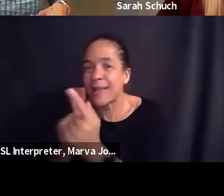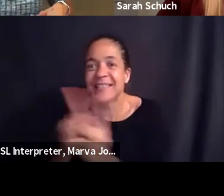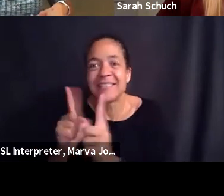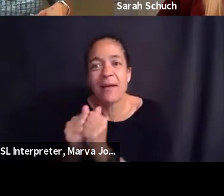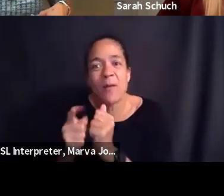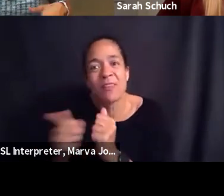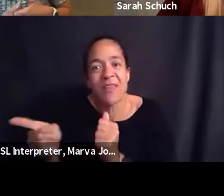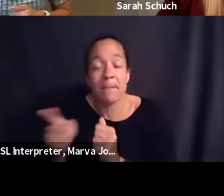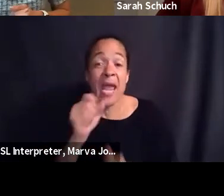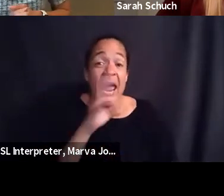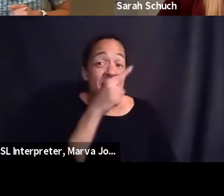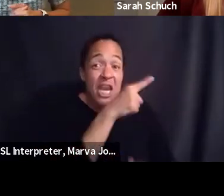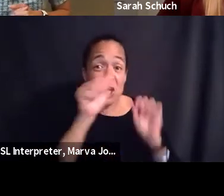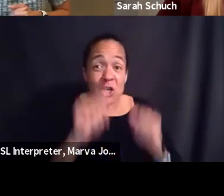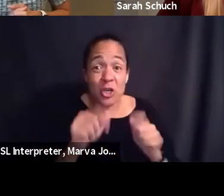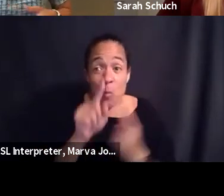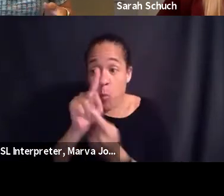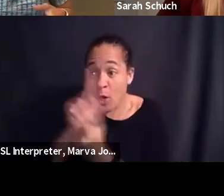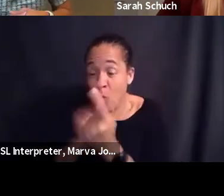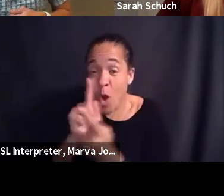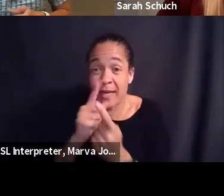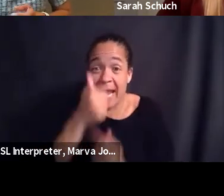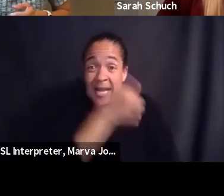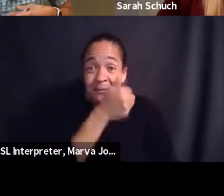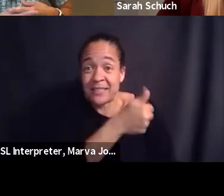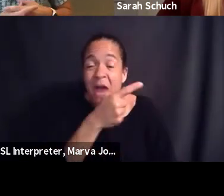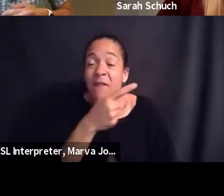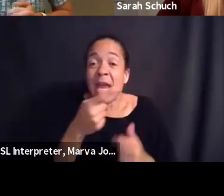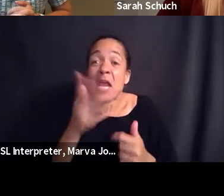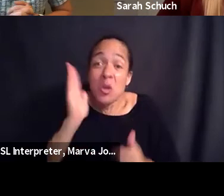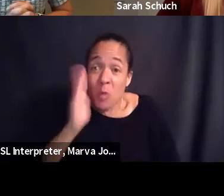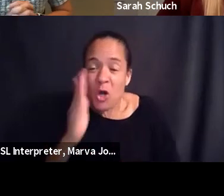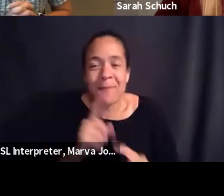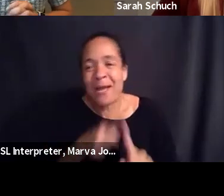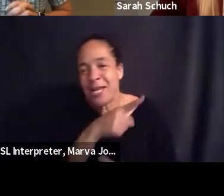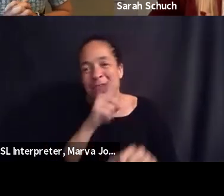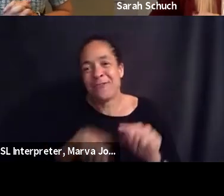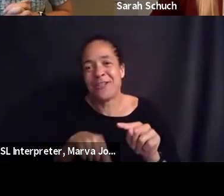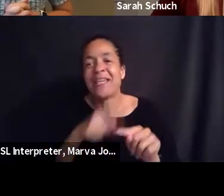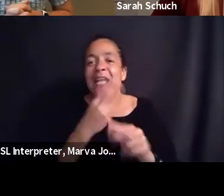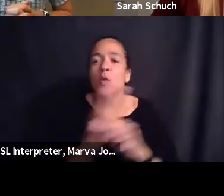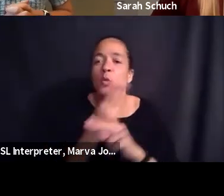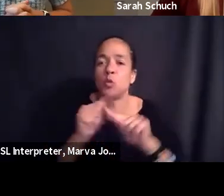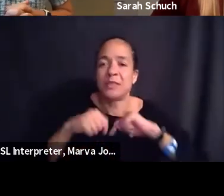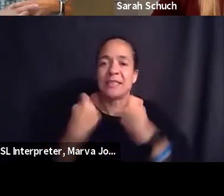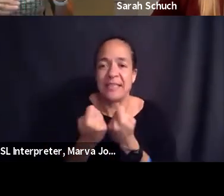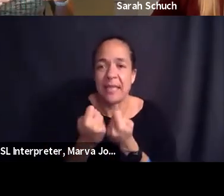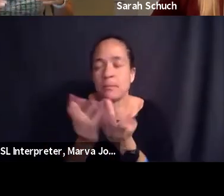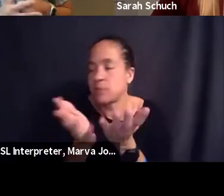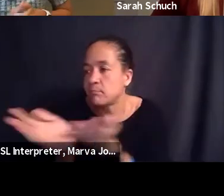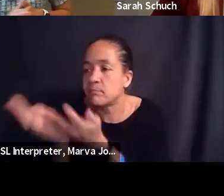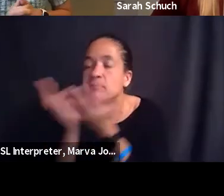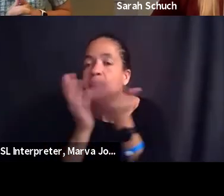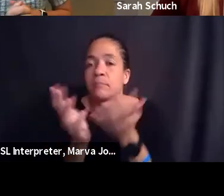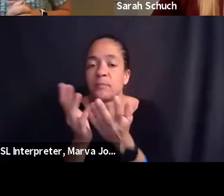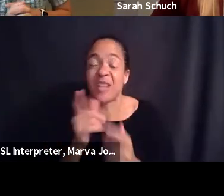all himself if he could. Obviously, he can't, and he's using his team to make that happen. So it was really, you know, a